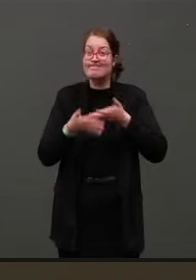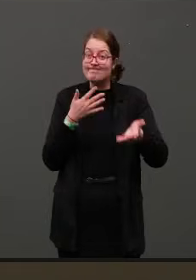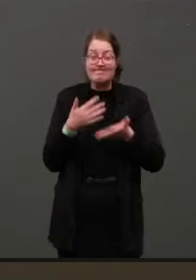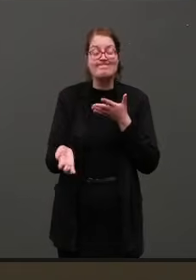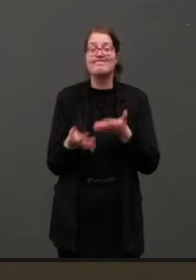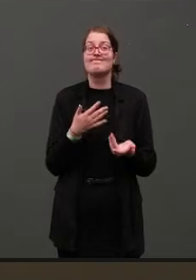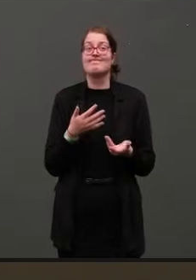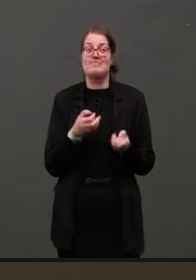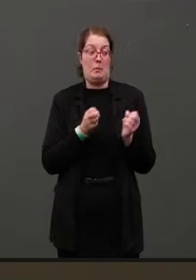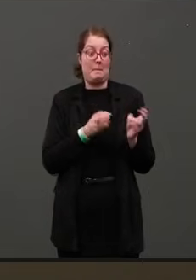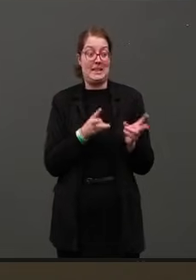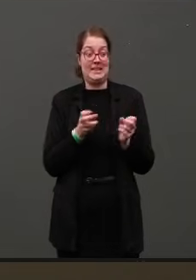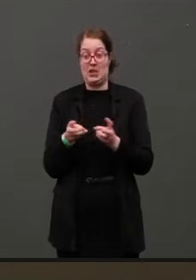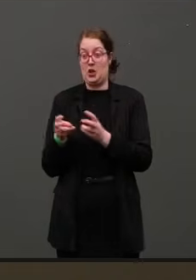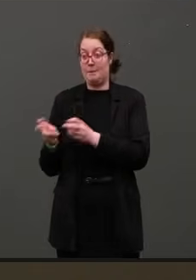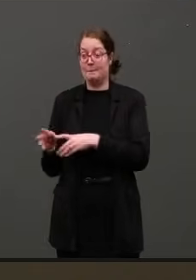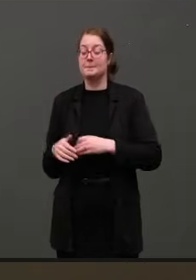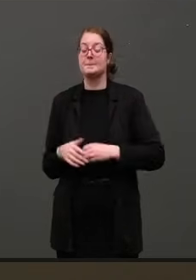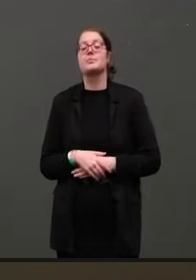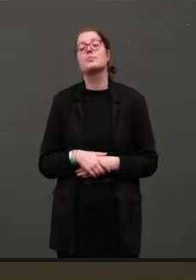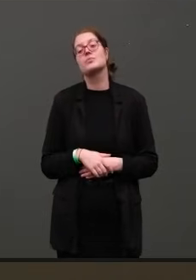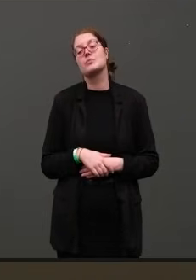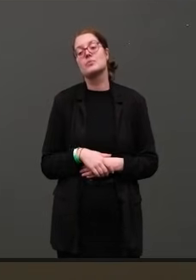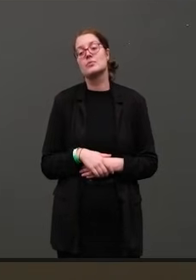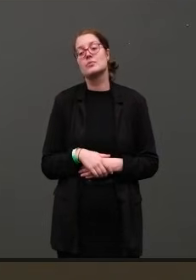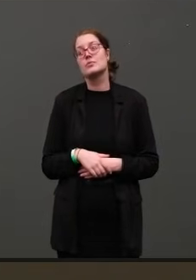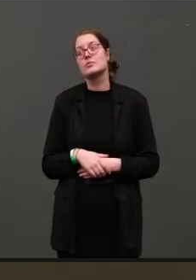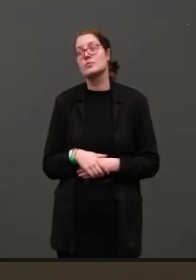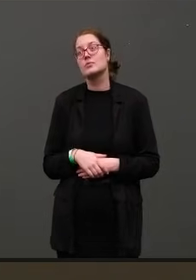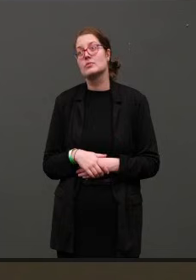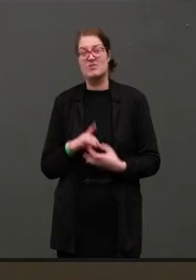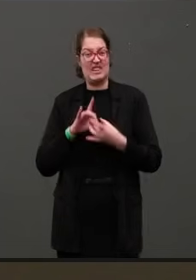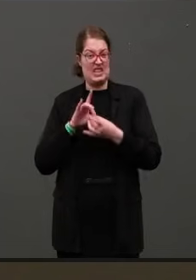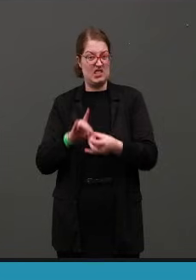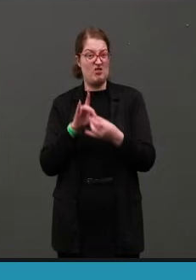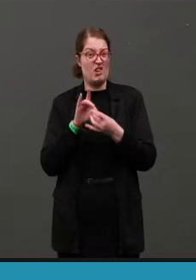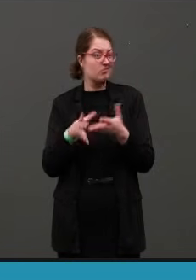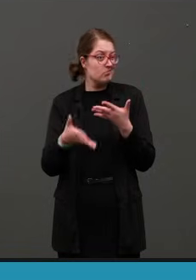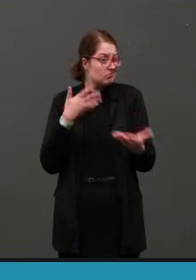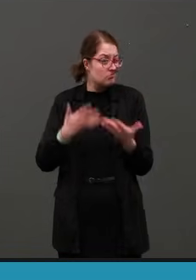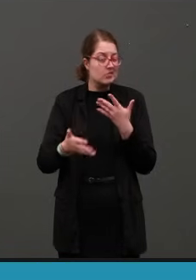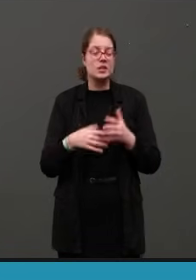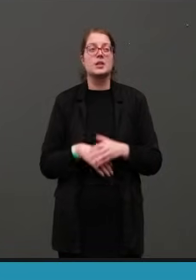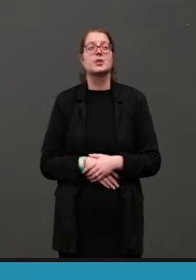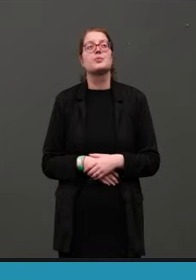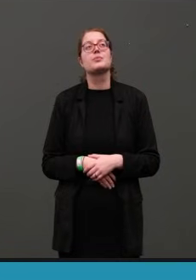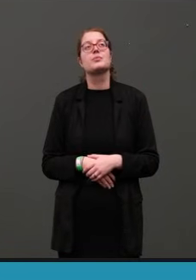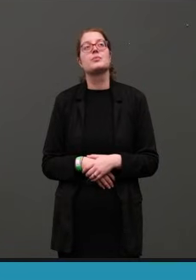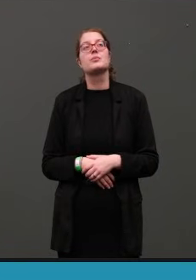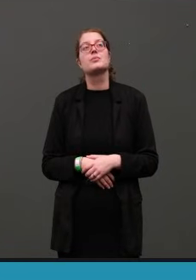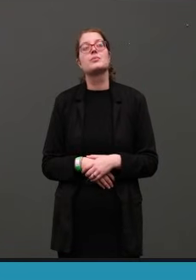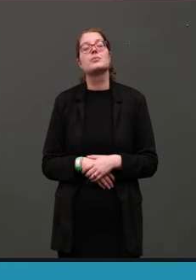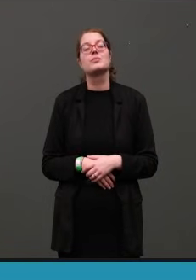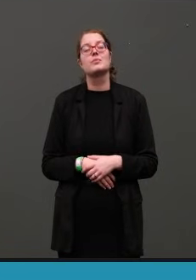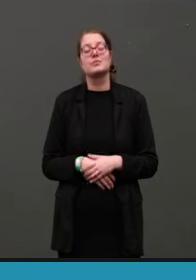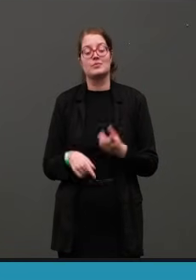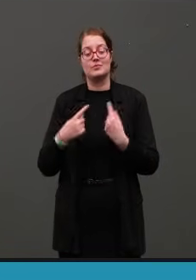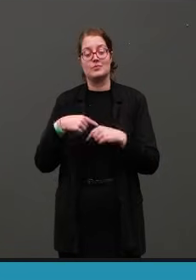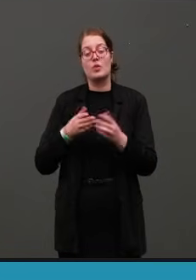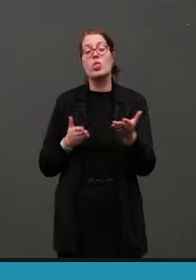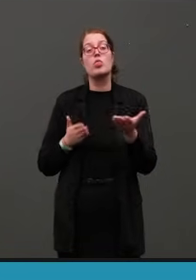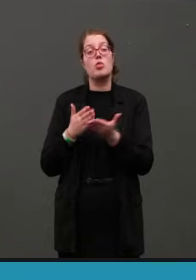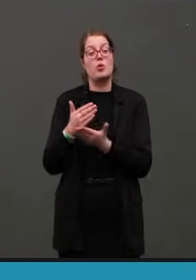which you're working, even if it's an interactive one. So, as we go through, I will also point out how